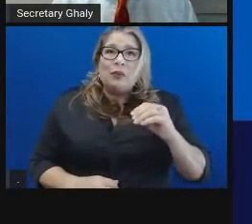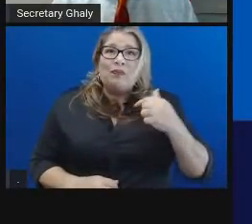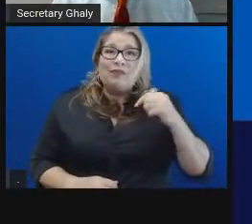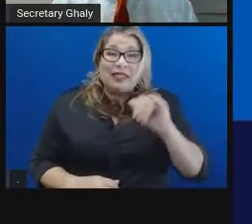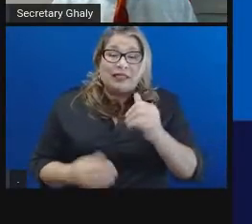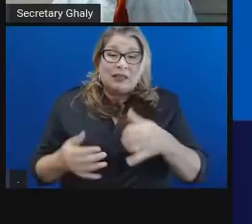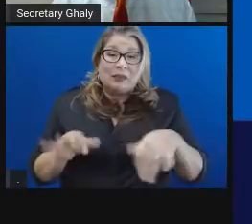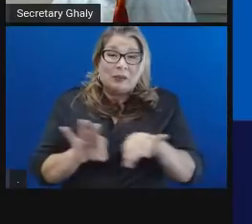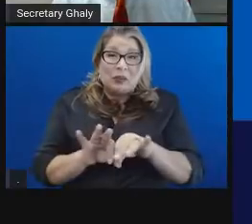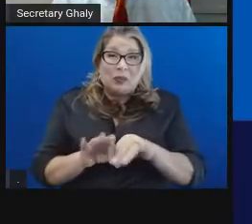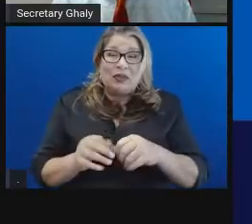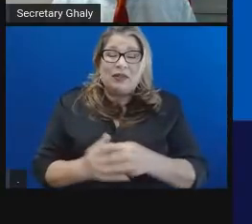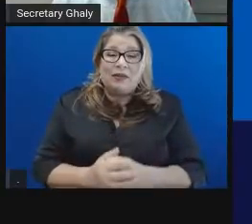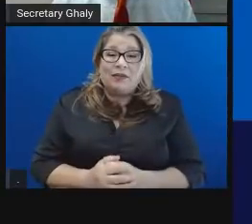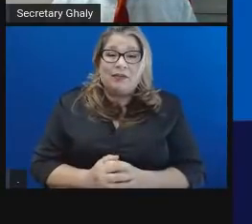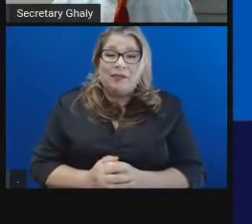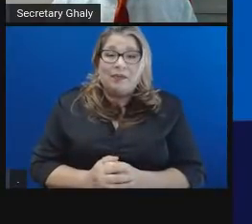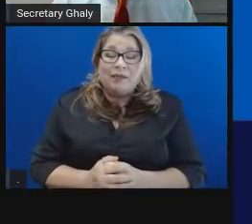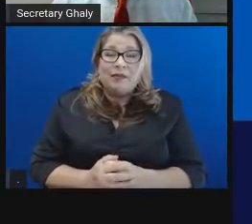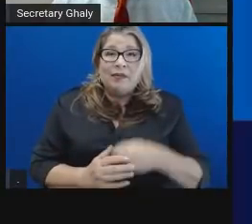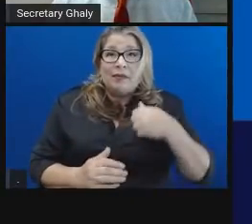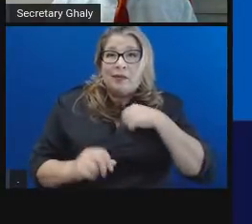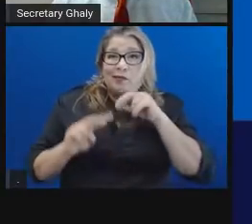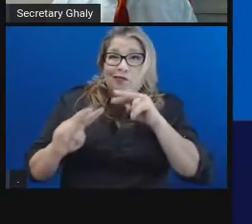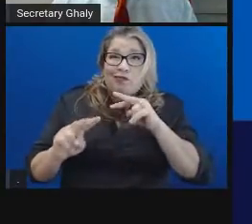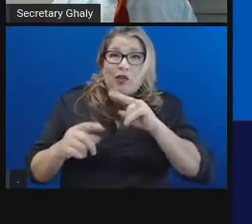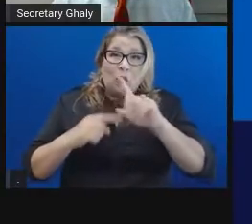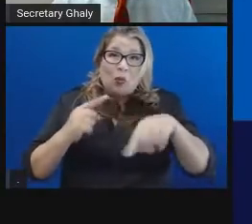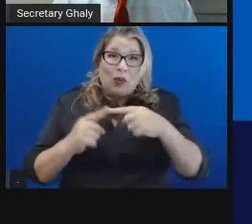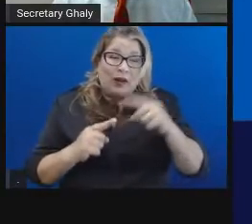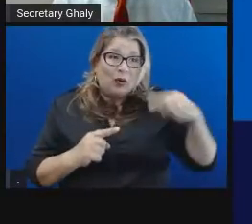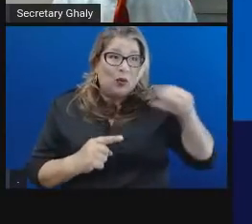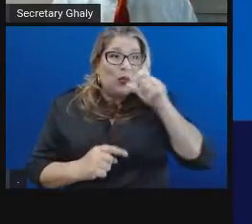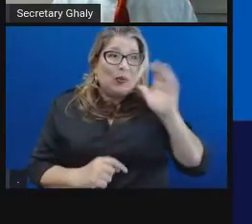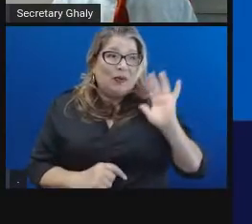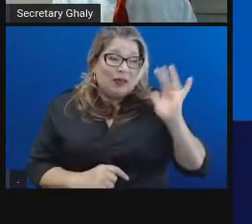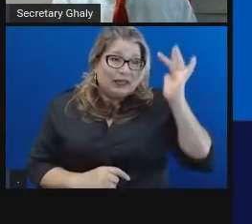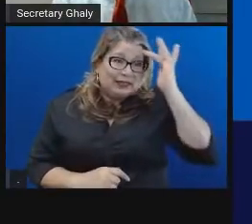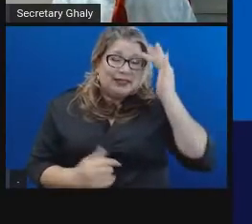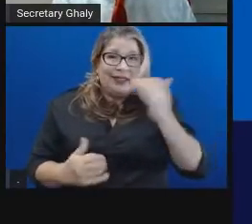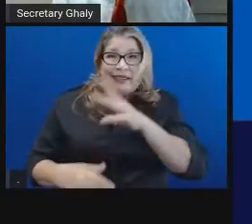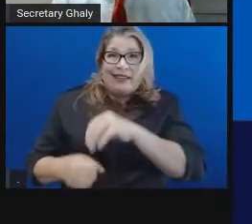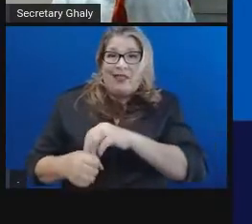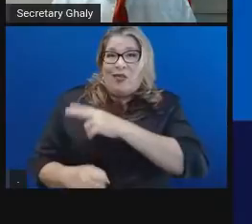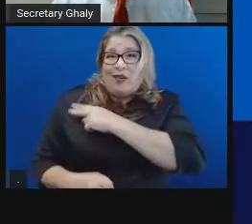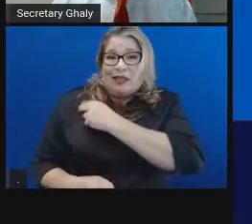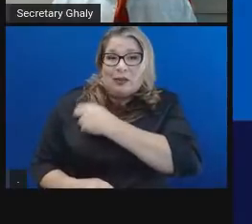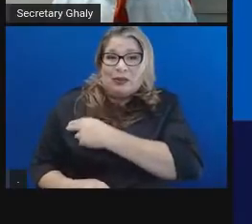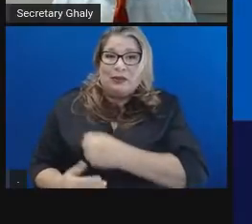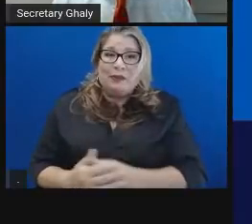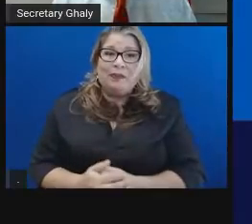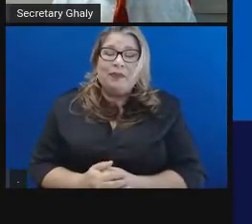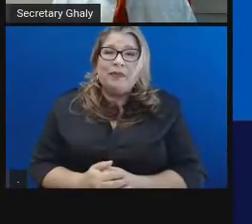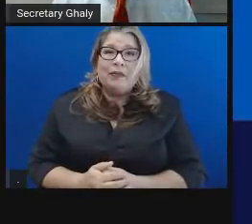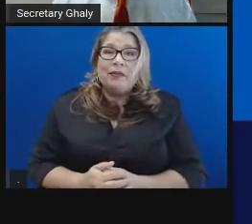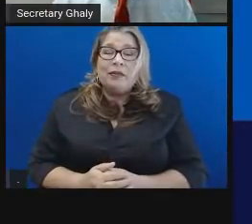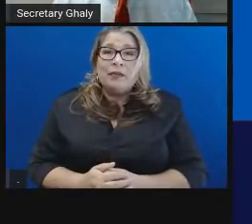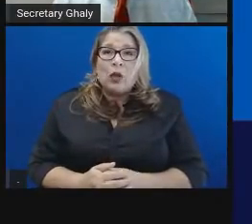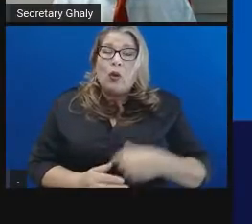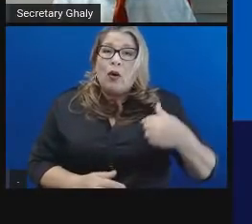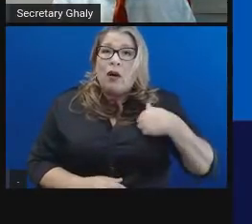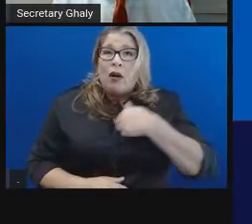to support counties and regions most impacted by the surge in hospitalizations, and these actions have allowed us to